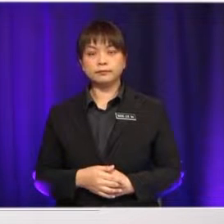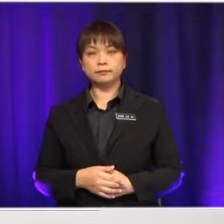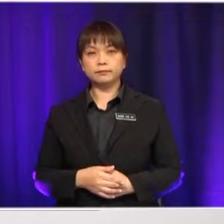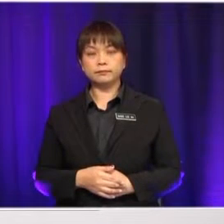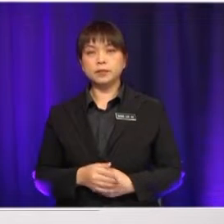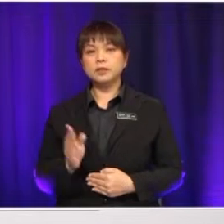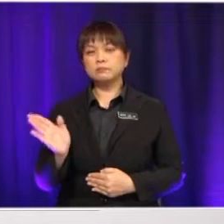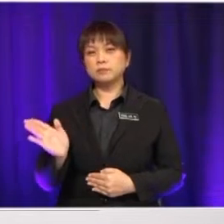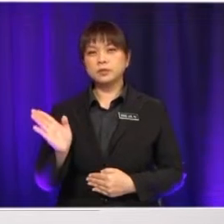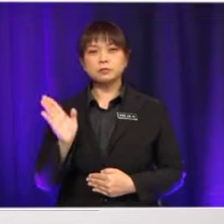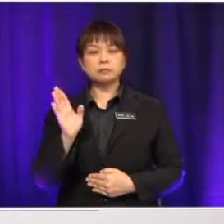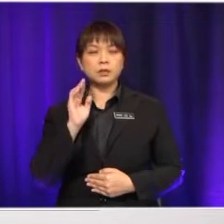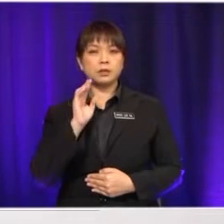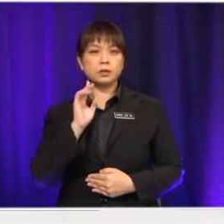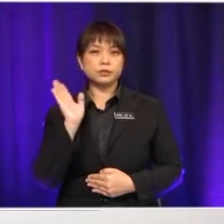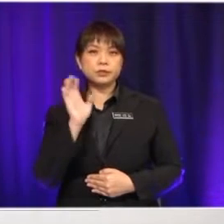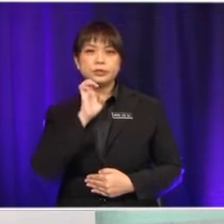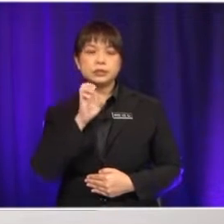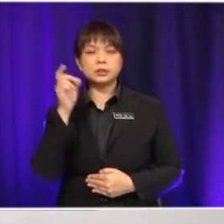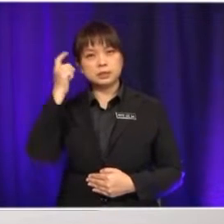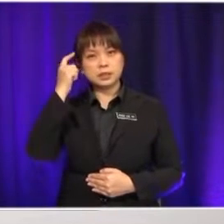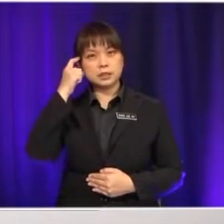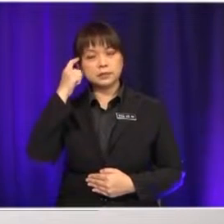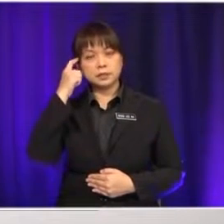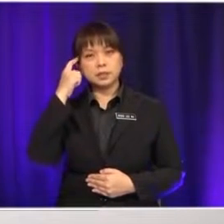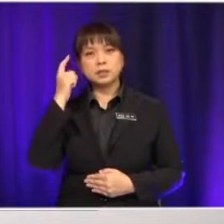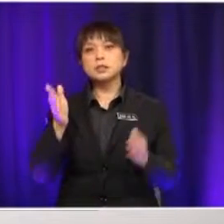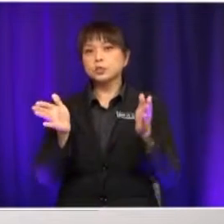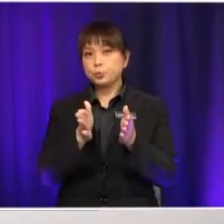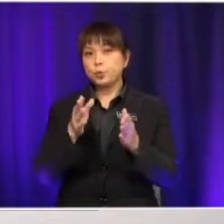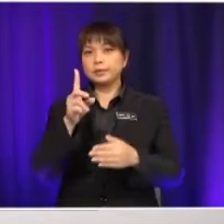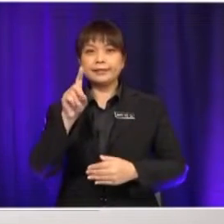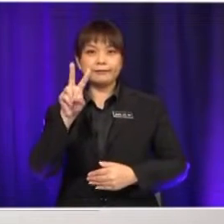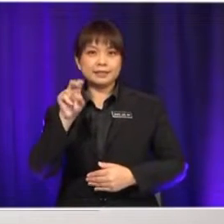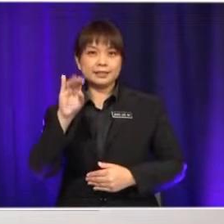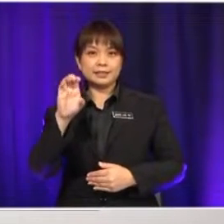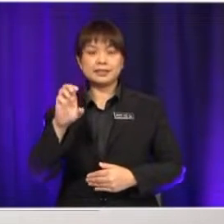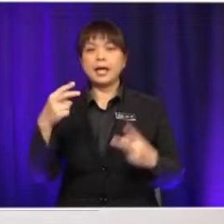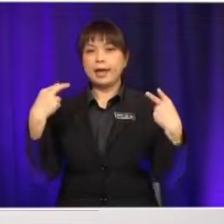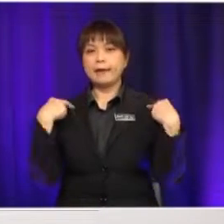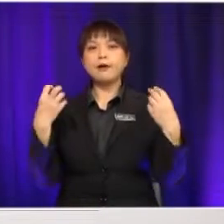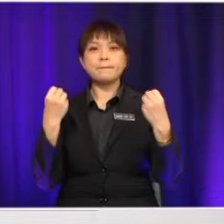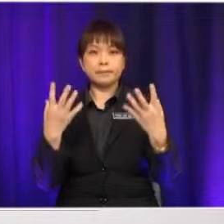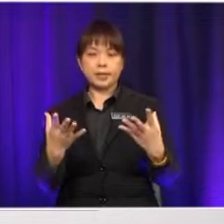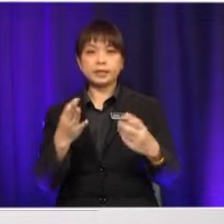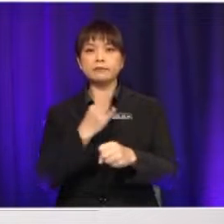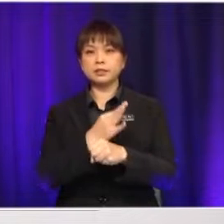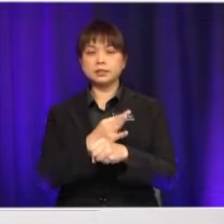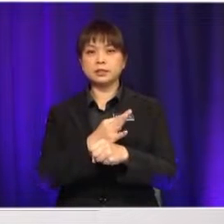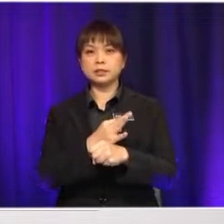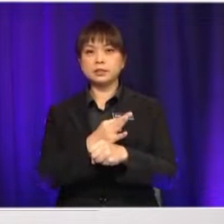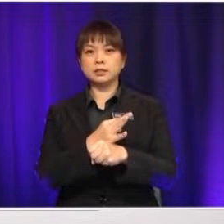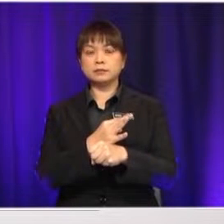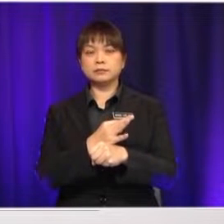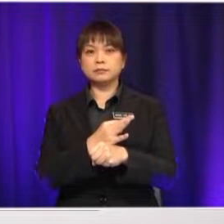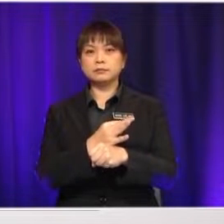So I think smart device is a device that has many functions that can function